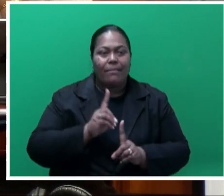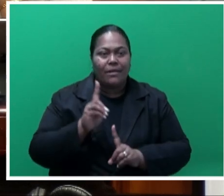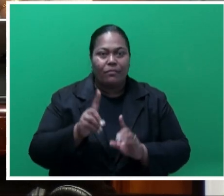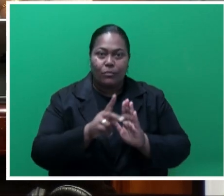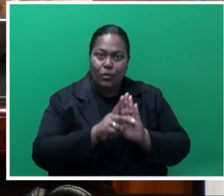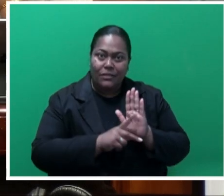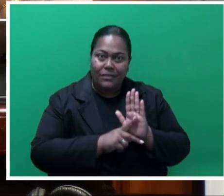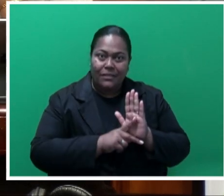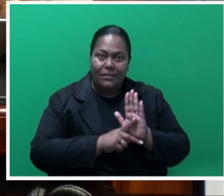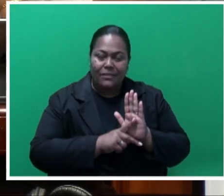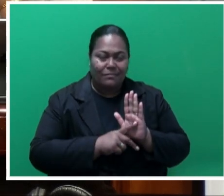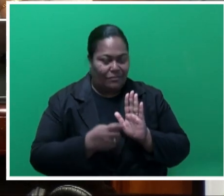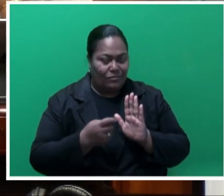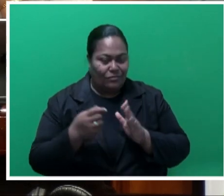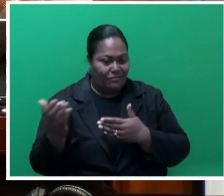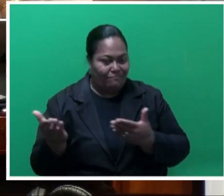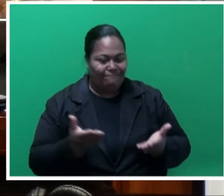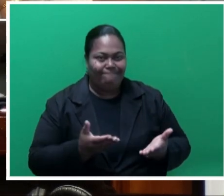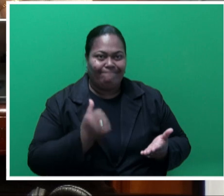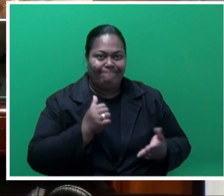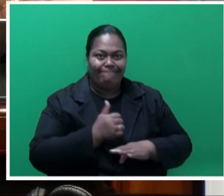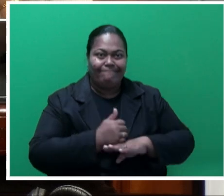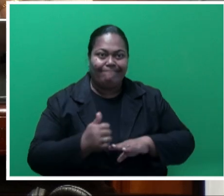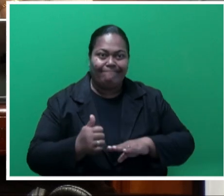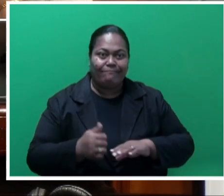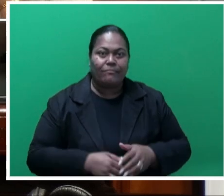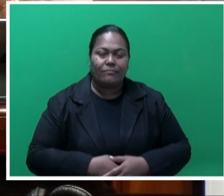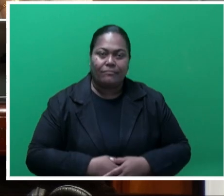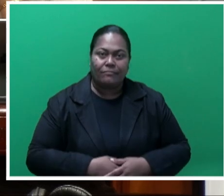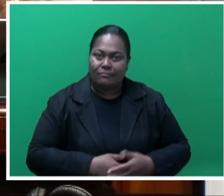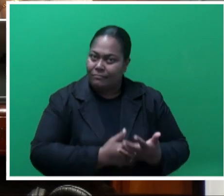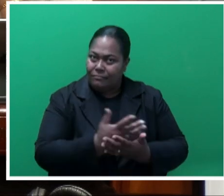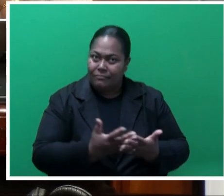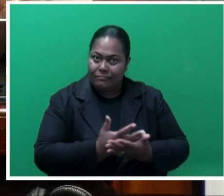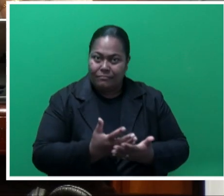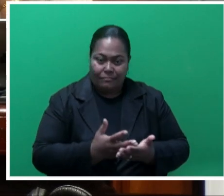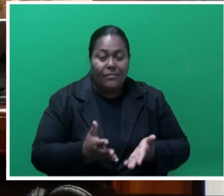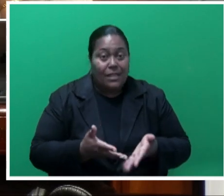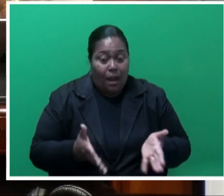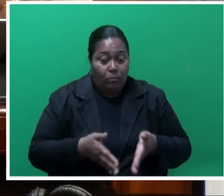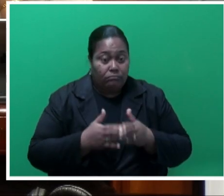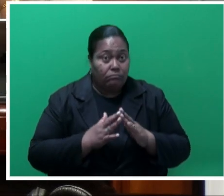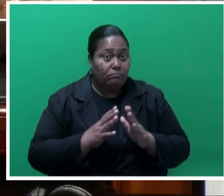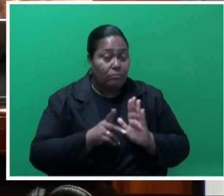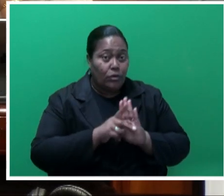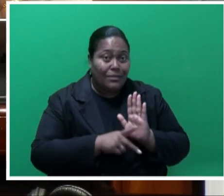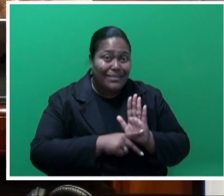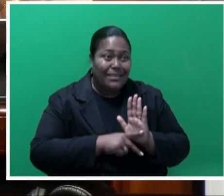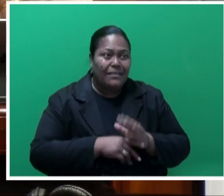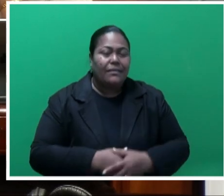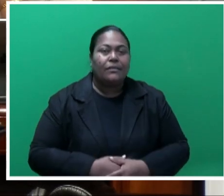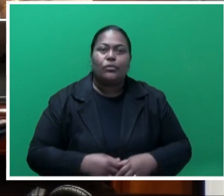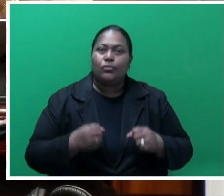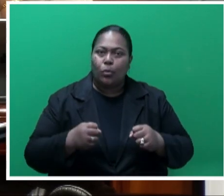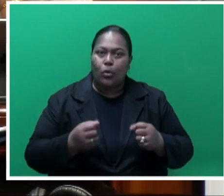which is yet to be brought back to Cabinet, and in the formulation of that policy, There is going to be strong consultation